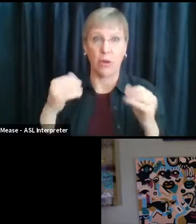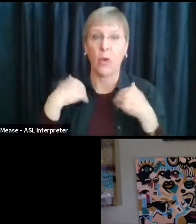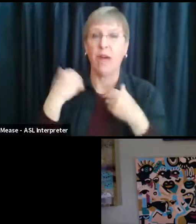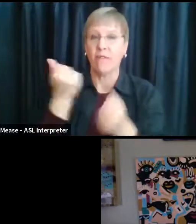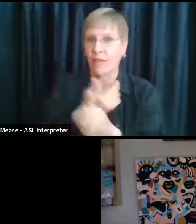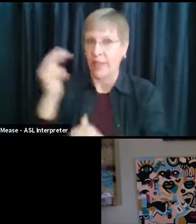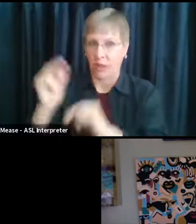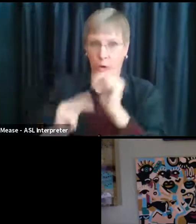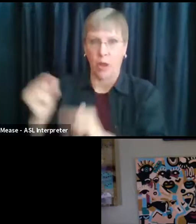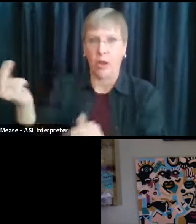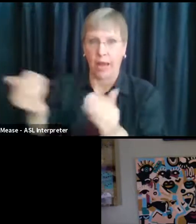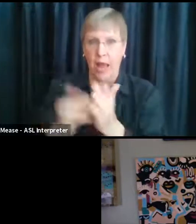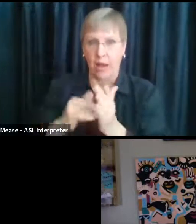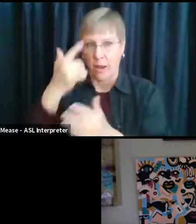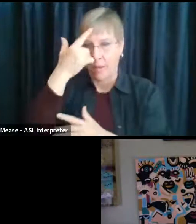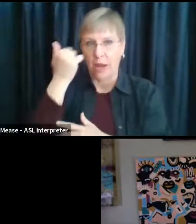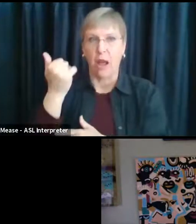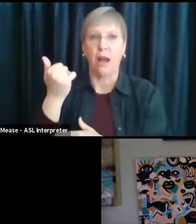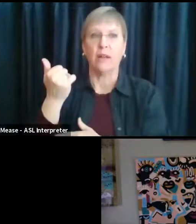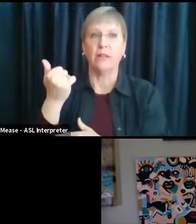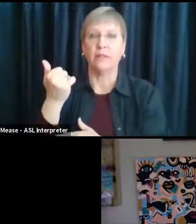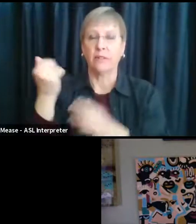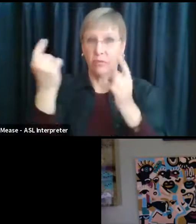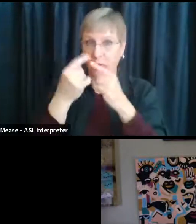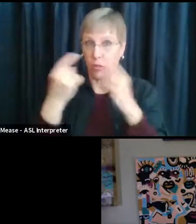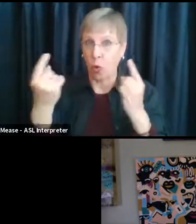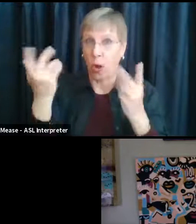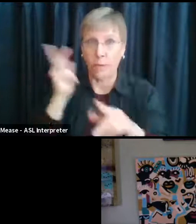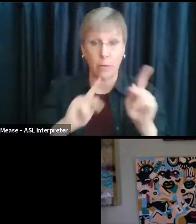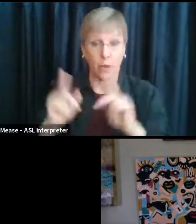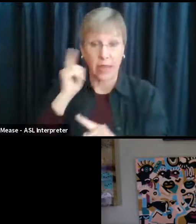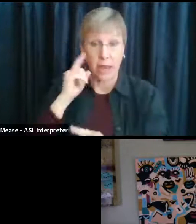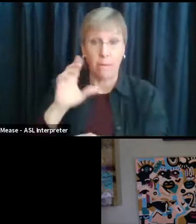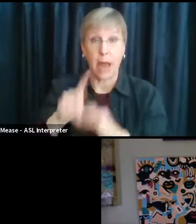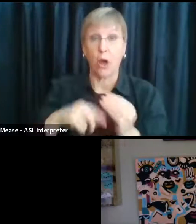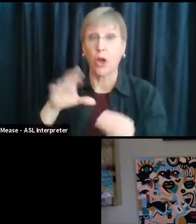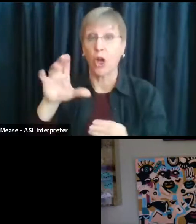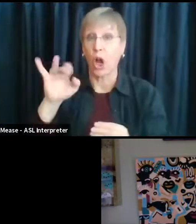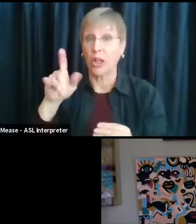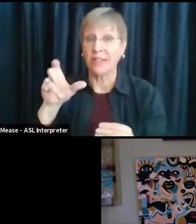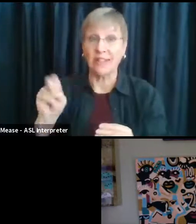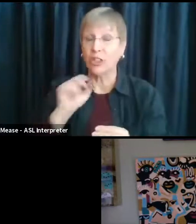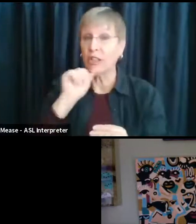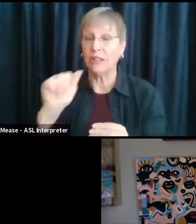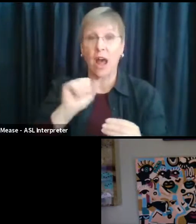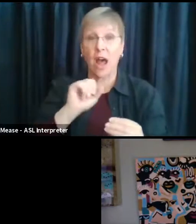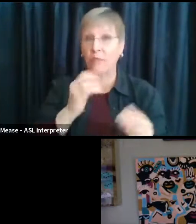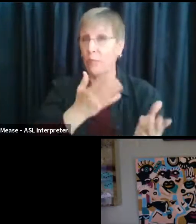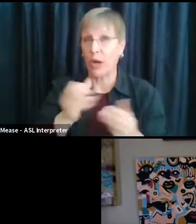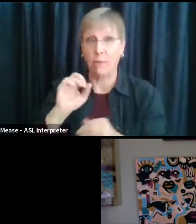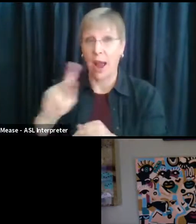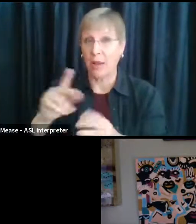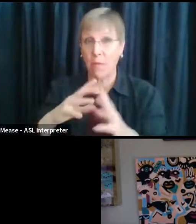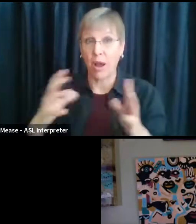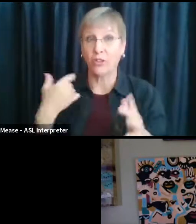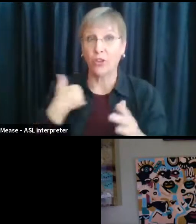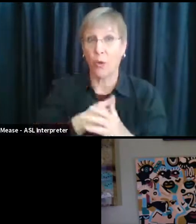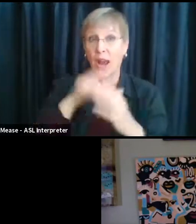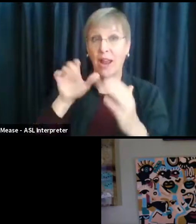build, because contrarily to what people think, colonization didn't bring that much. So we had to